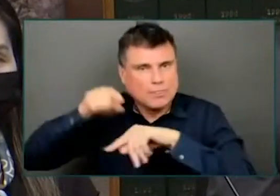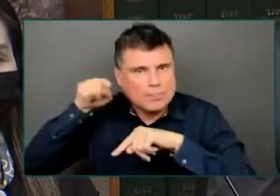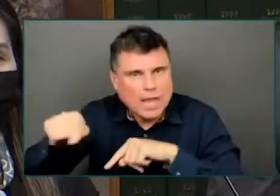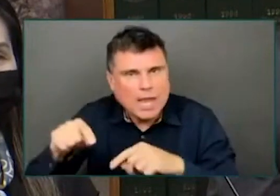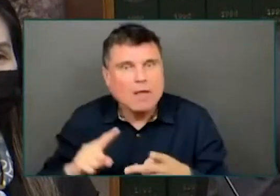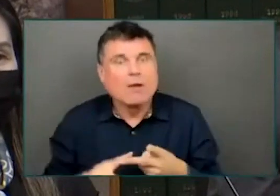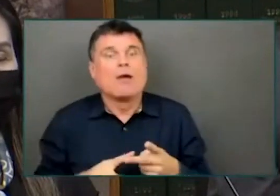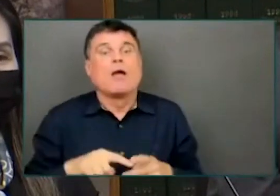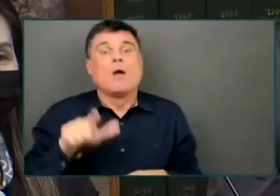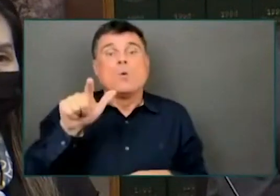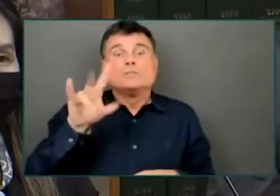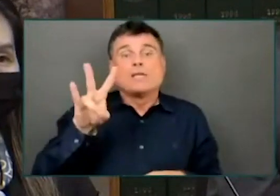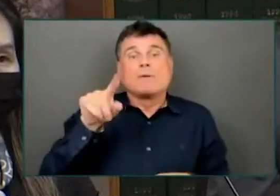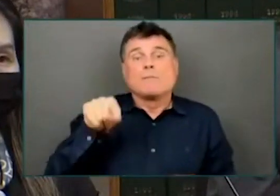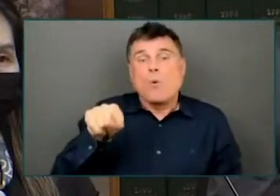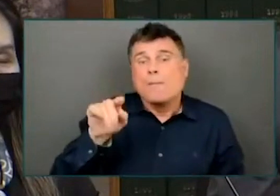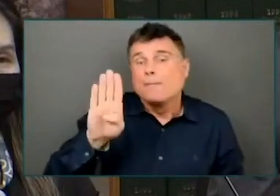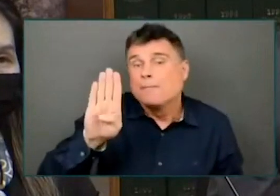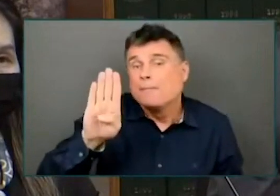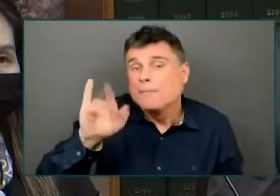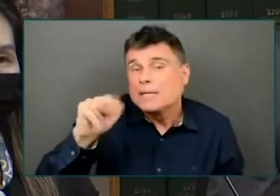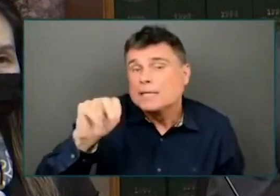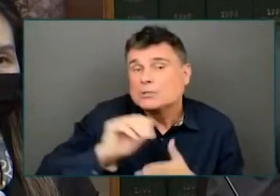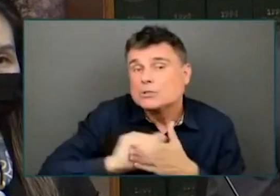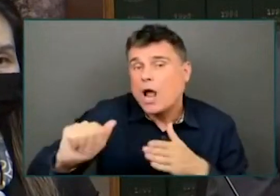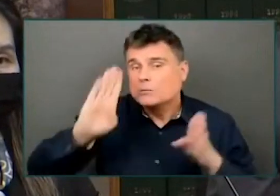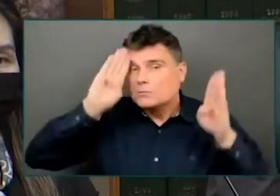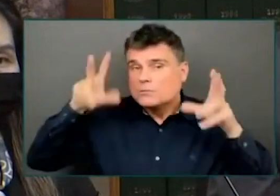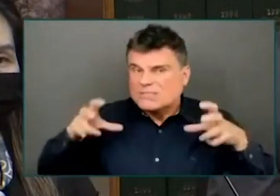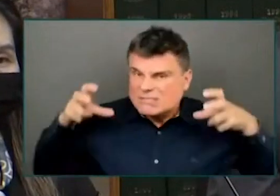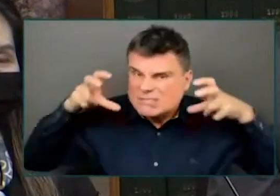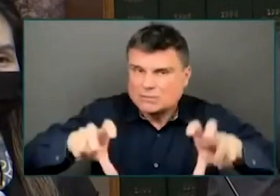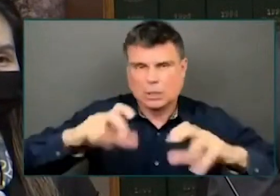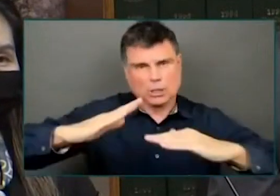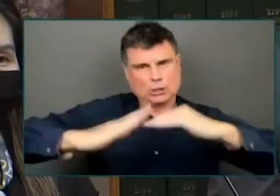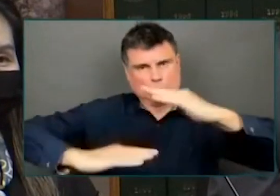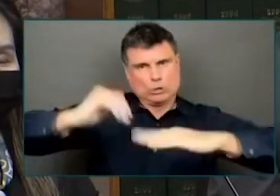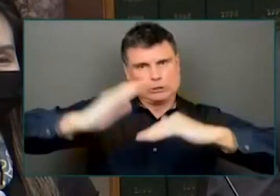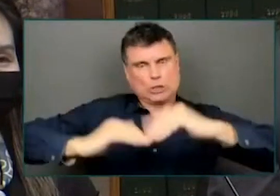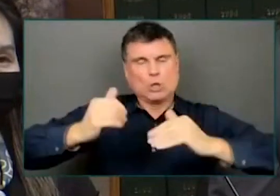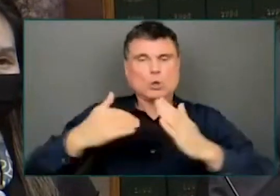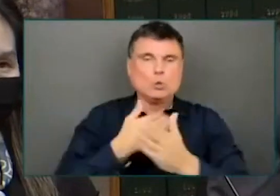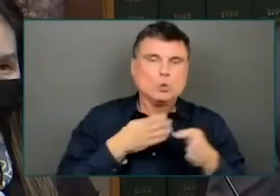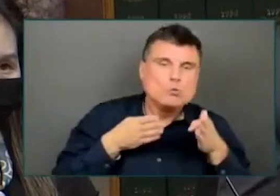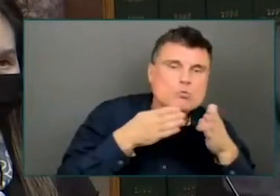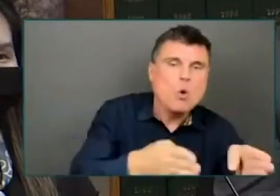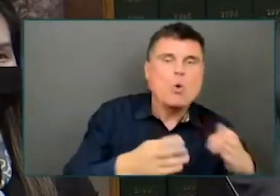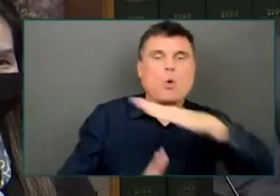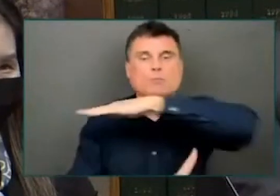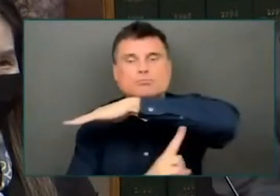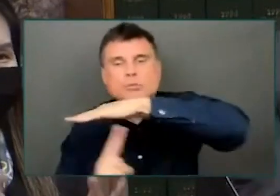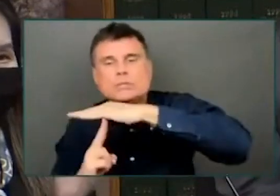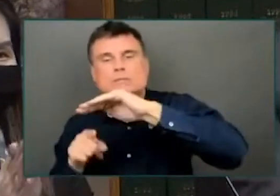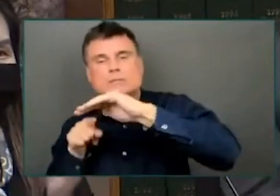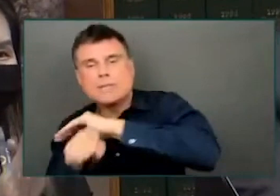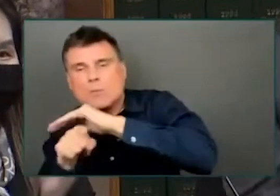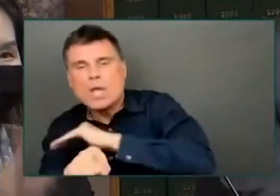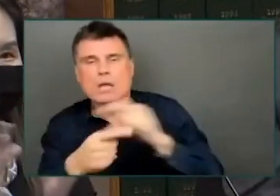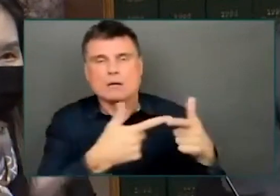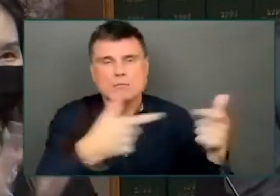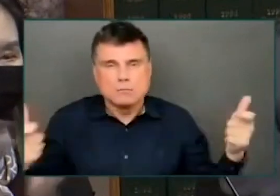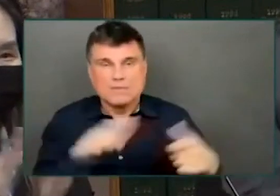over the next 3 years. This includes funding to bring the Surrey-Langley SkyTrain all the way to Langley.